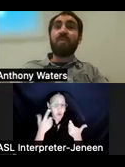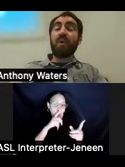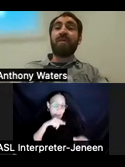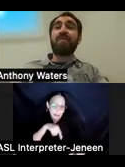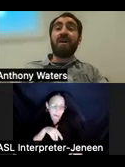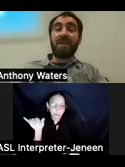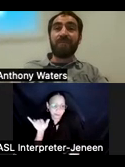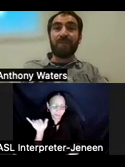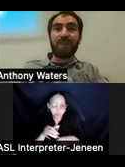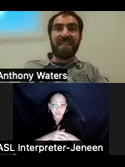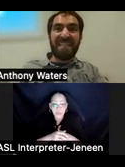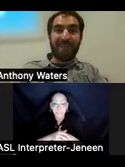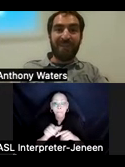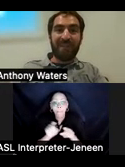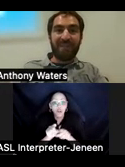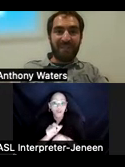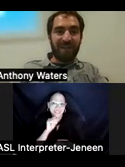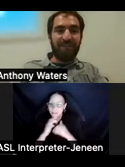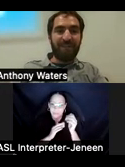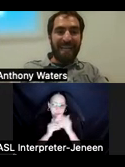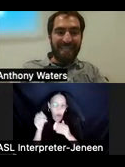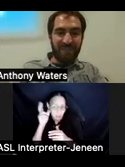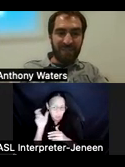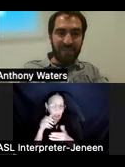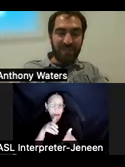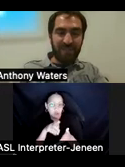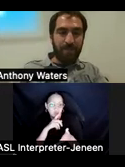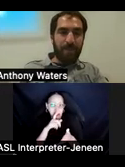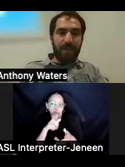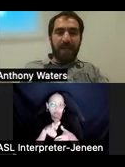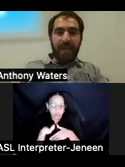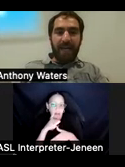be even more uncomfortable to hear the tough answer.